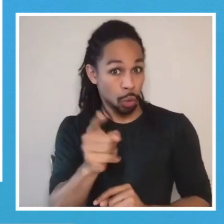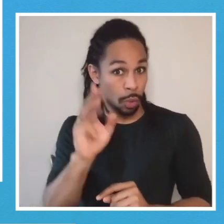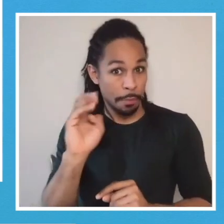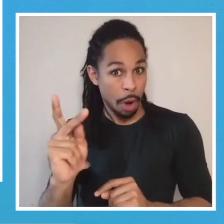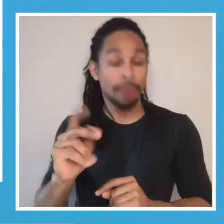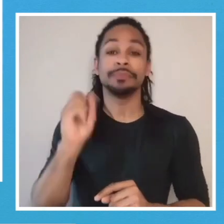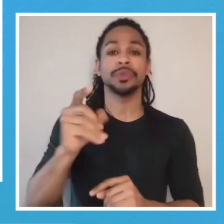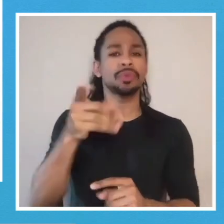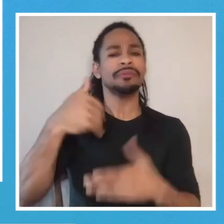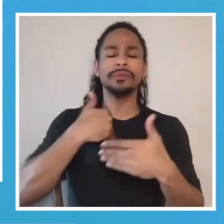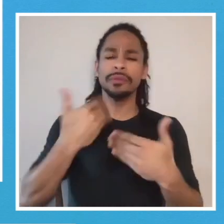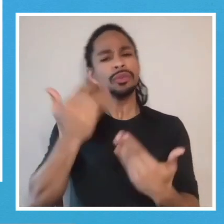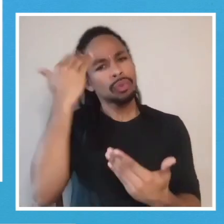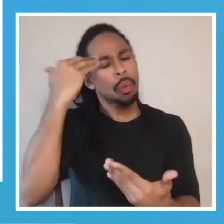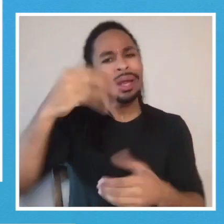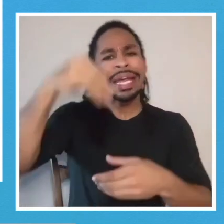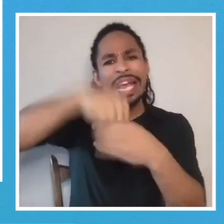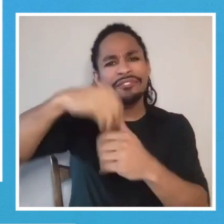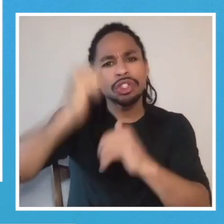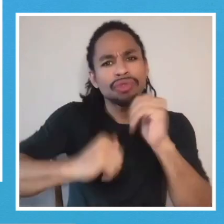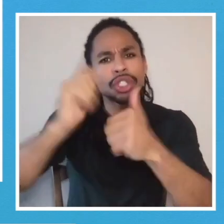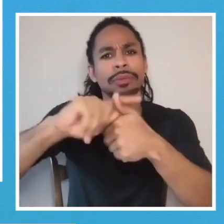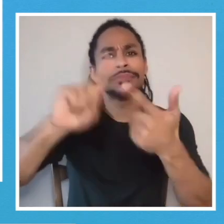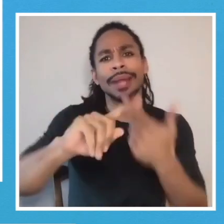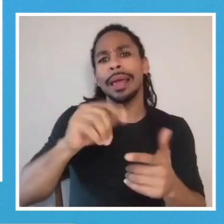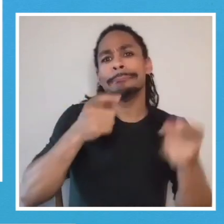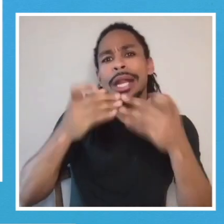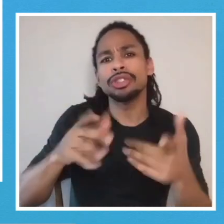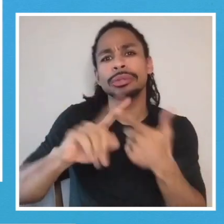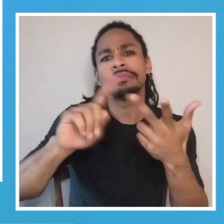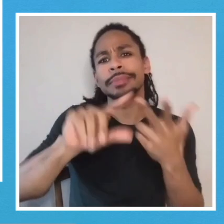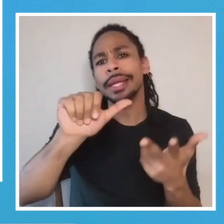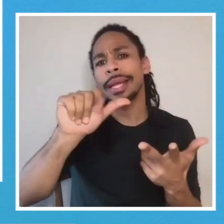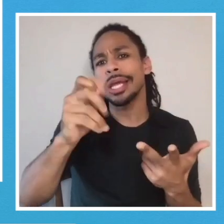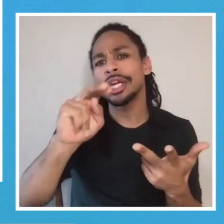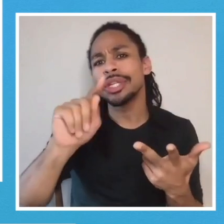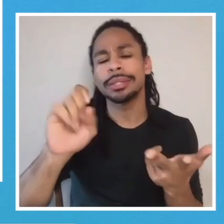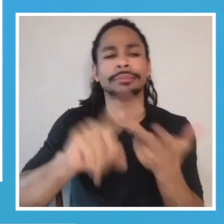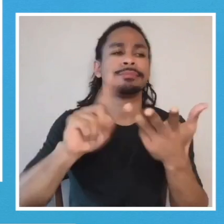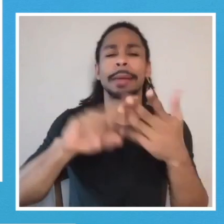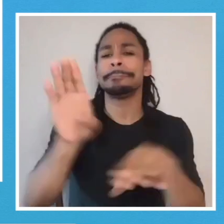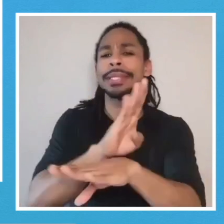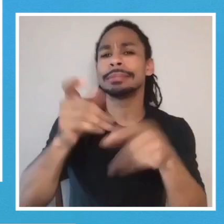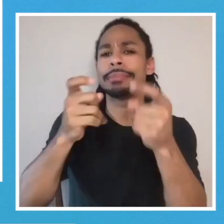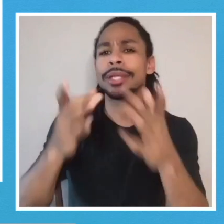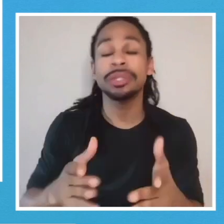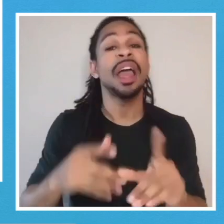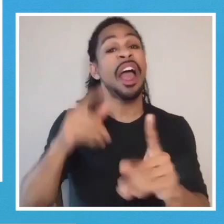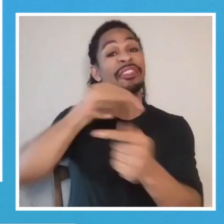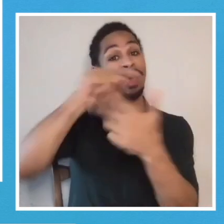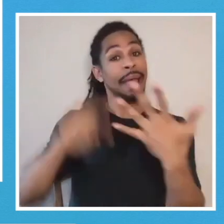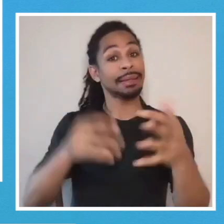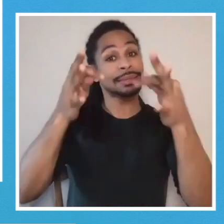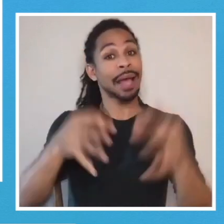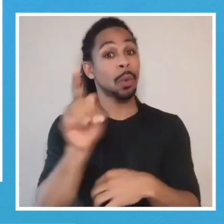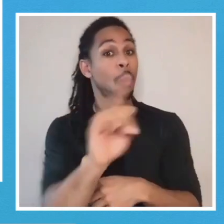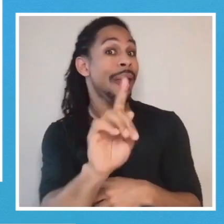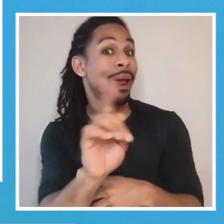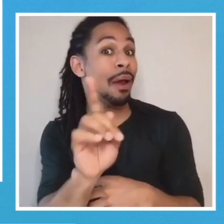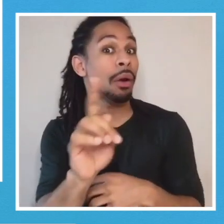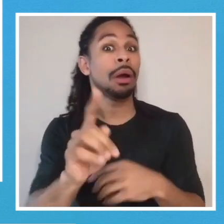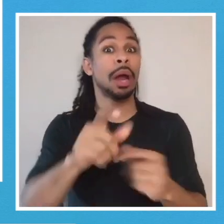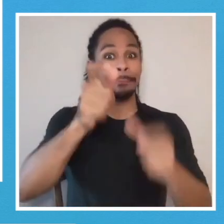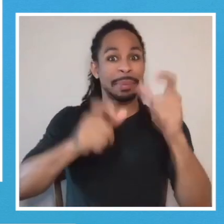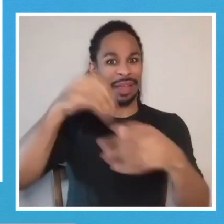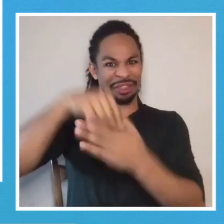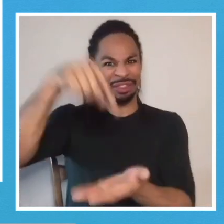There's managers and agents and business managers, and they decide where a lot of folks in this business bank. There's like a